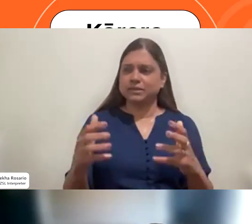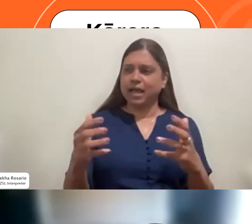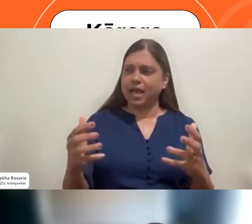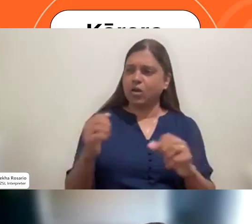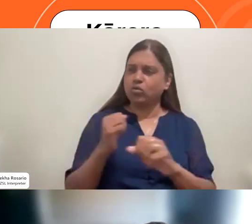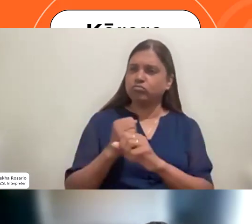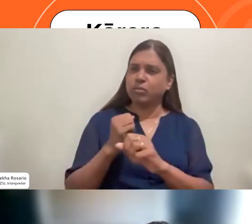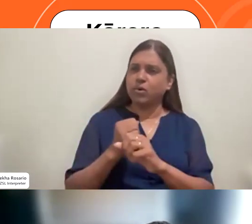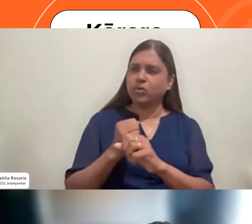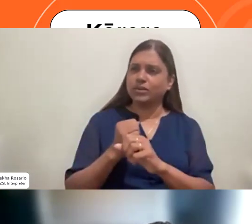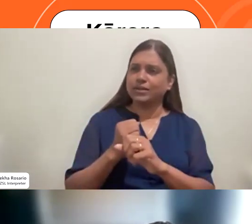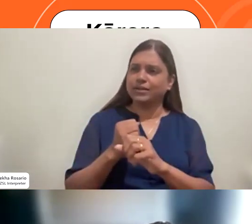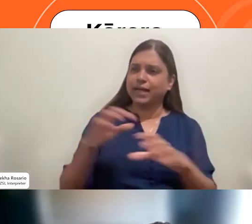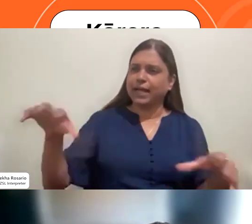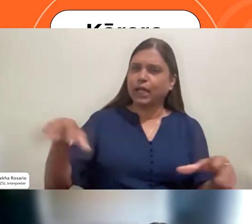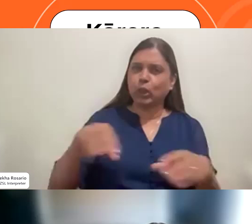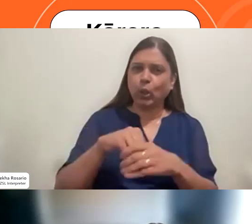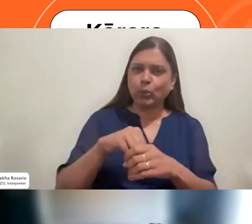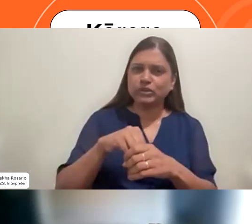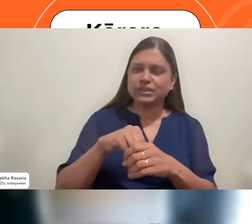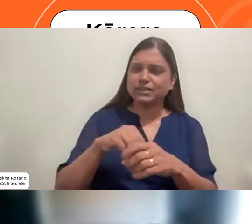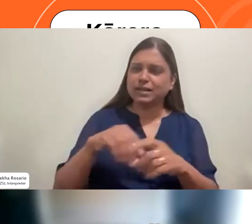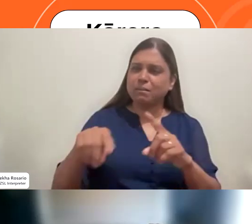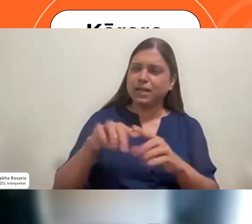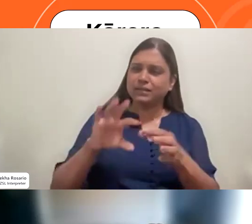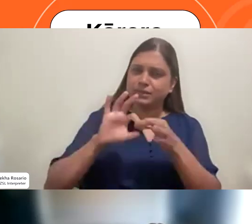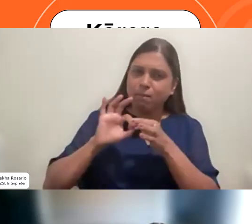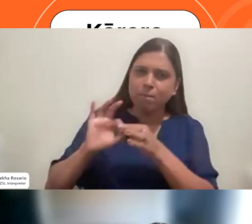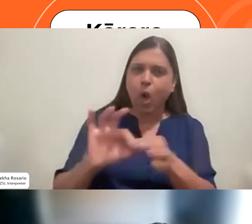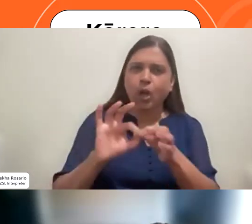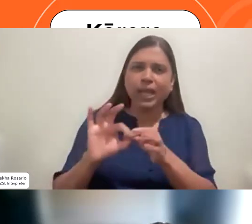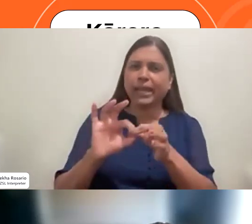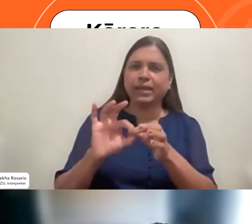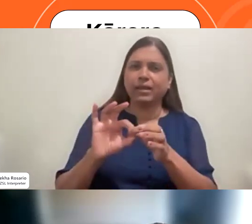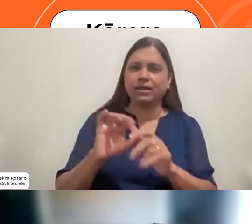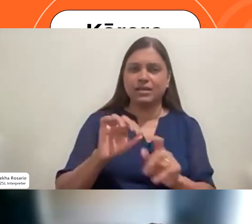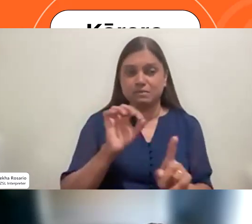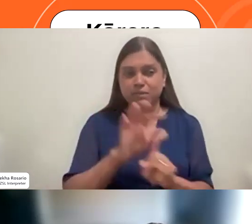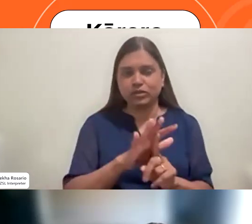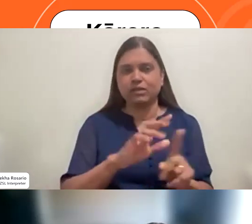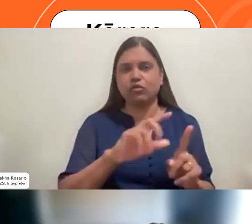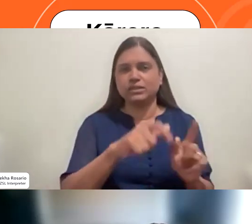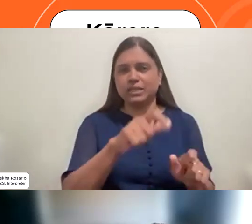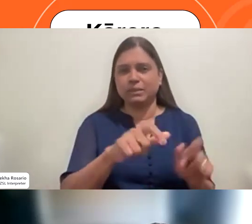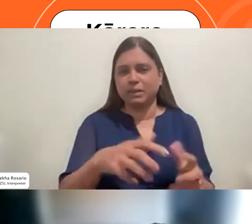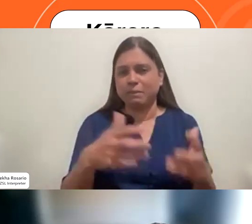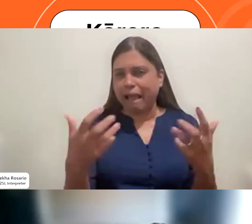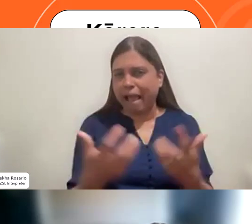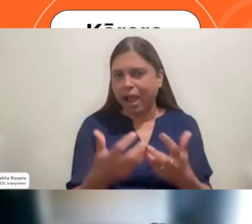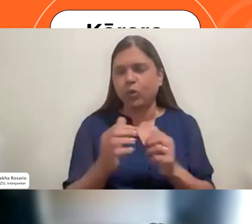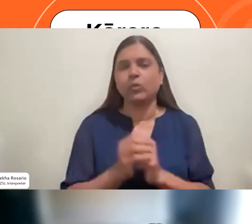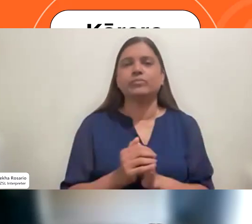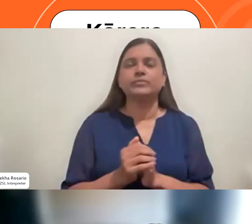and belonging for people with disabilities and access needs? I work within teams delivering both